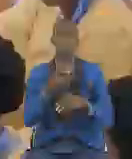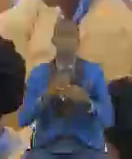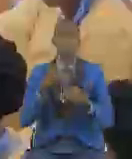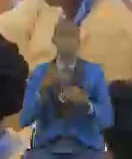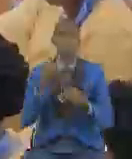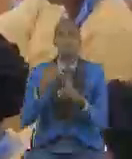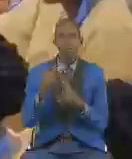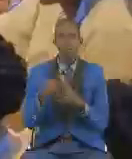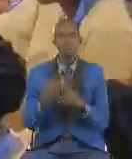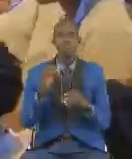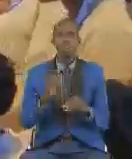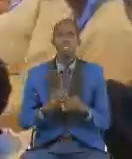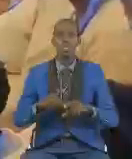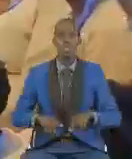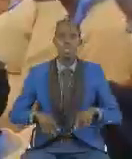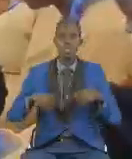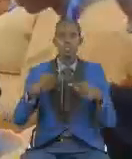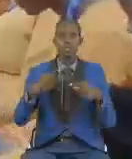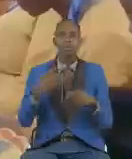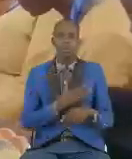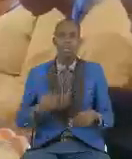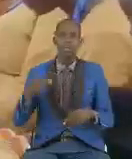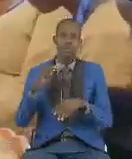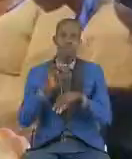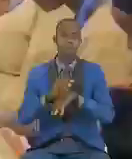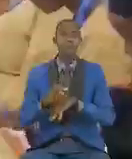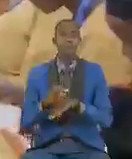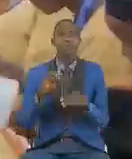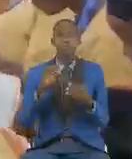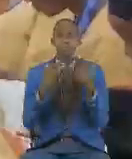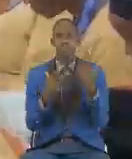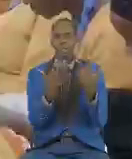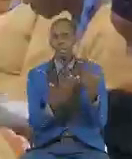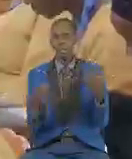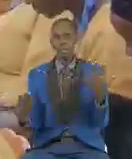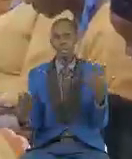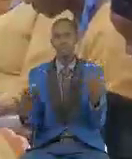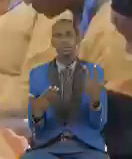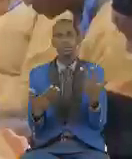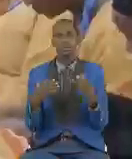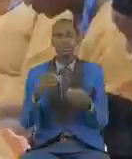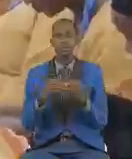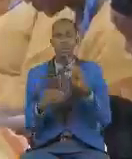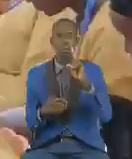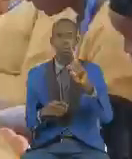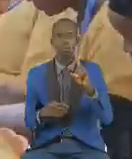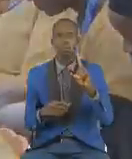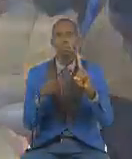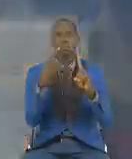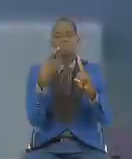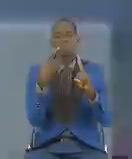in life and ministry. Three things we're looking at. Number one, we're looking at the